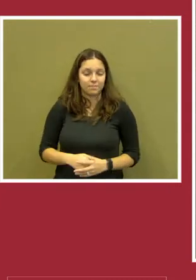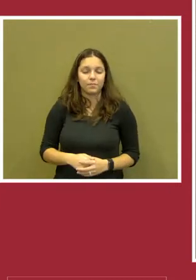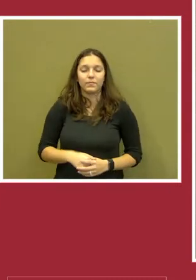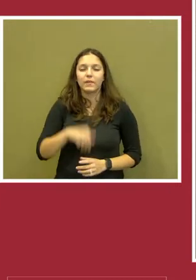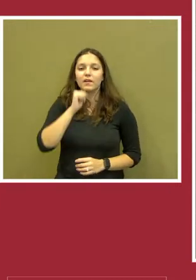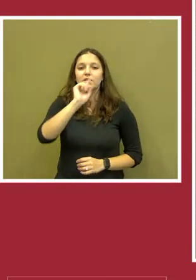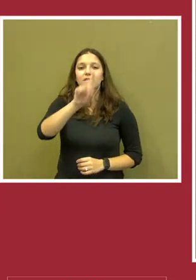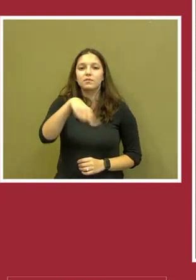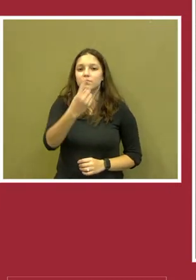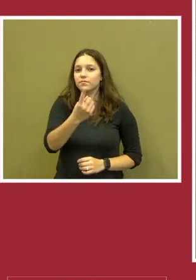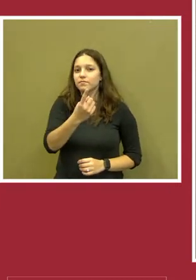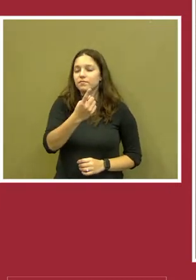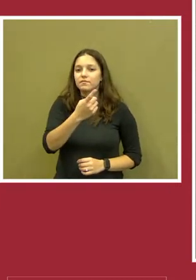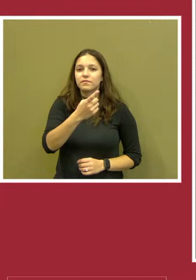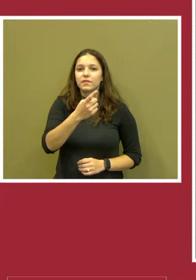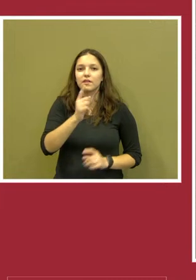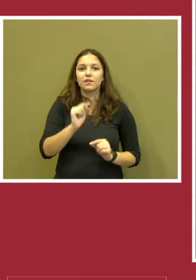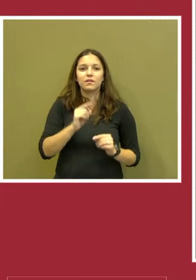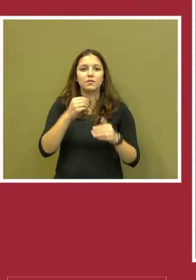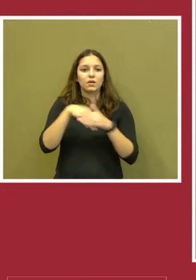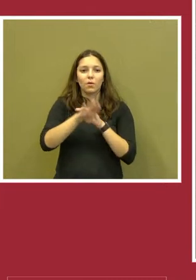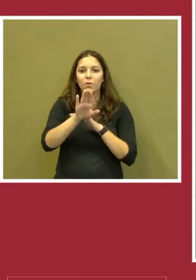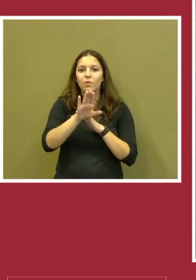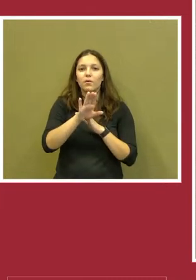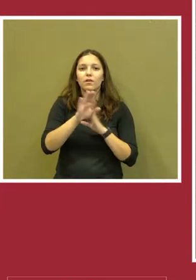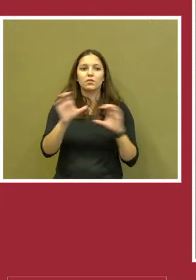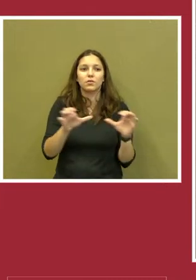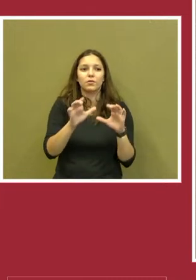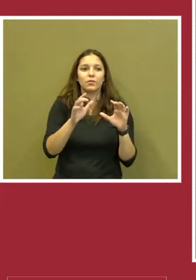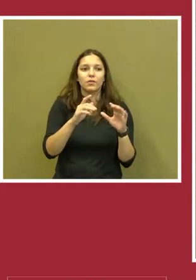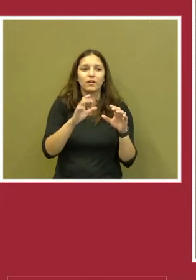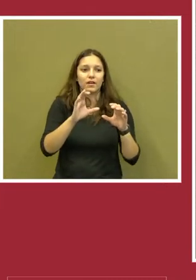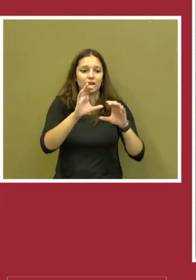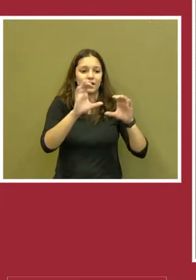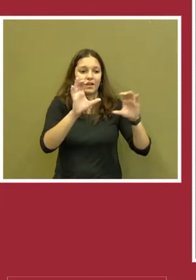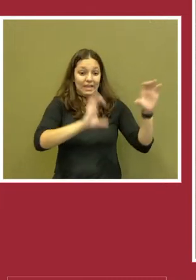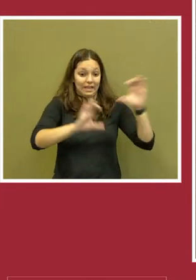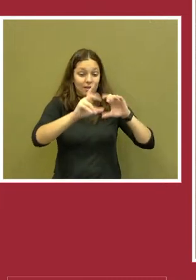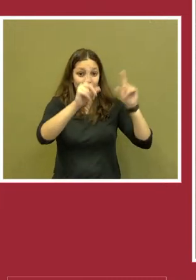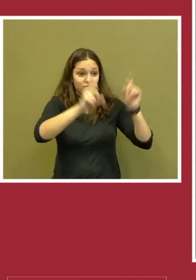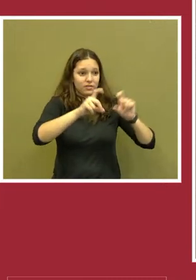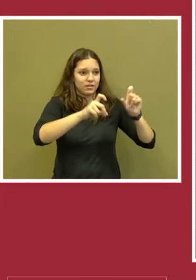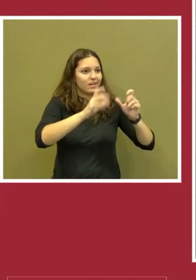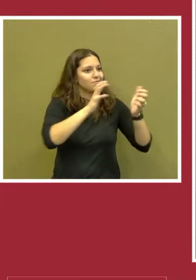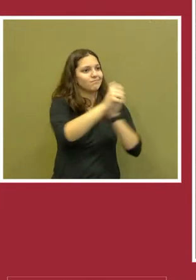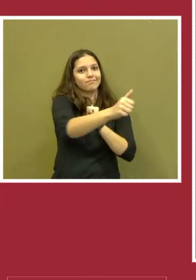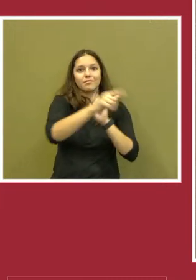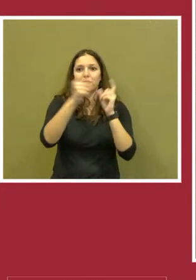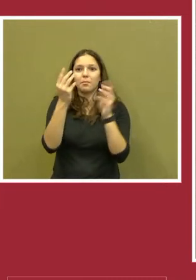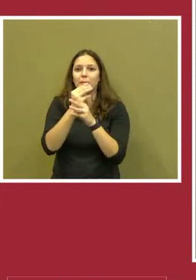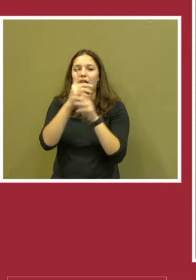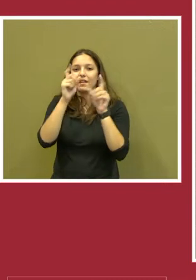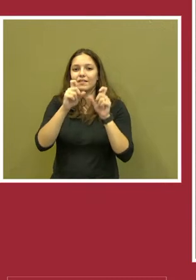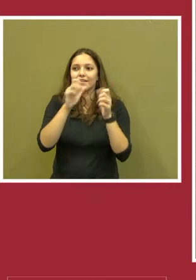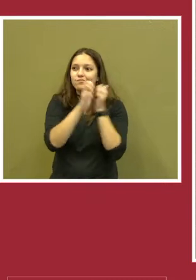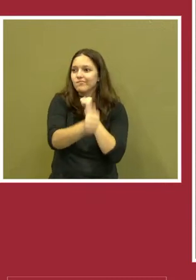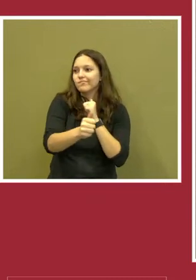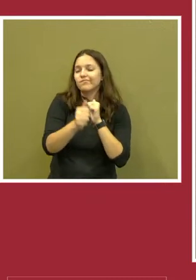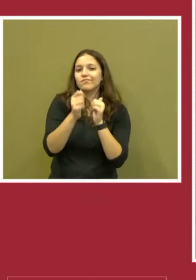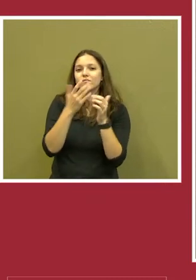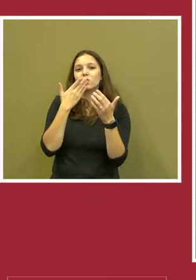it's not just about going in and doing great on a chemistry exam or a math exam or writing a great paper. It's